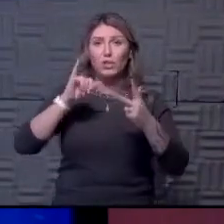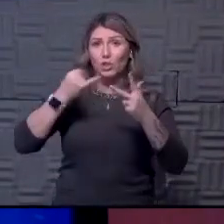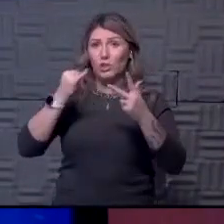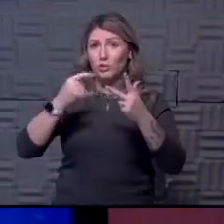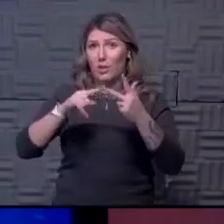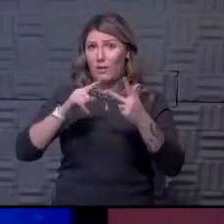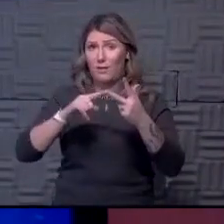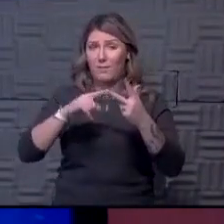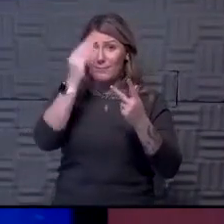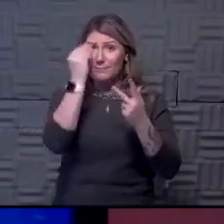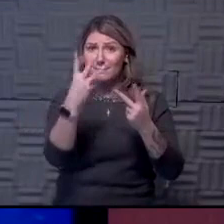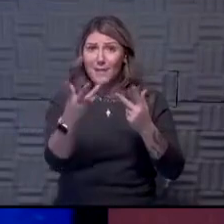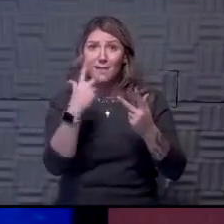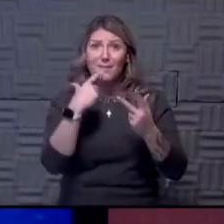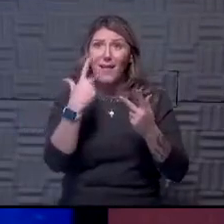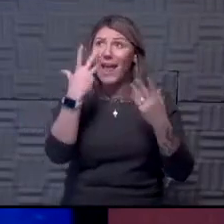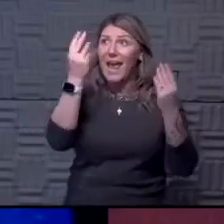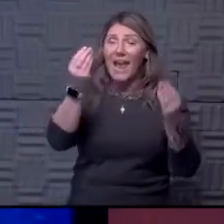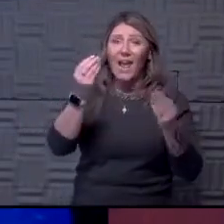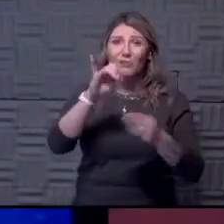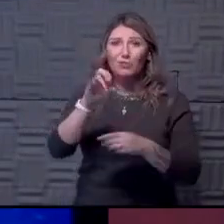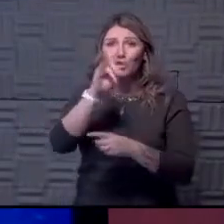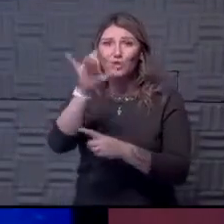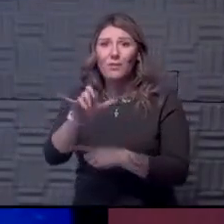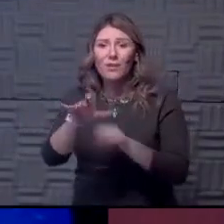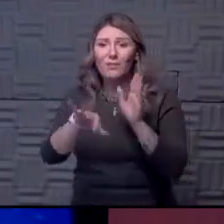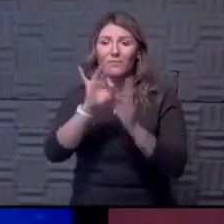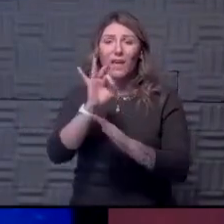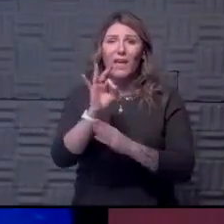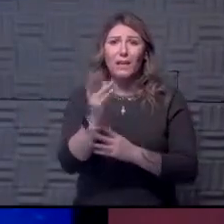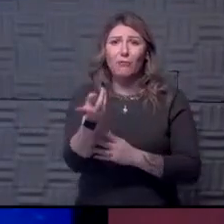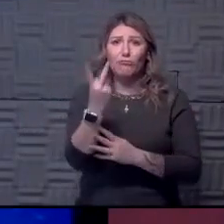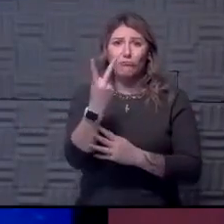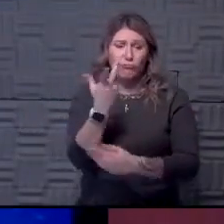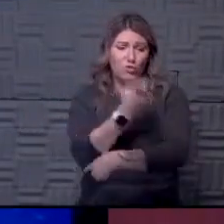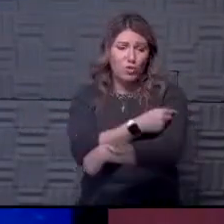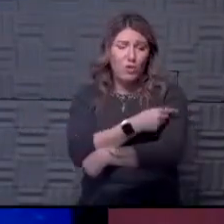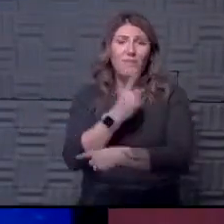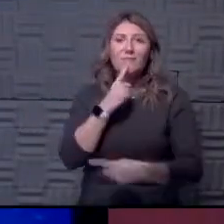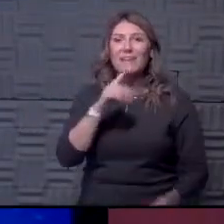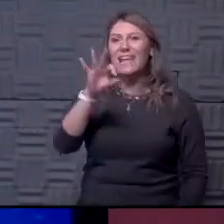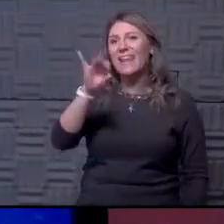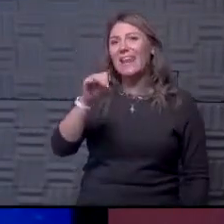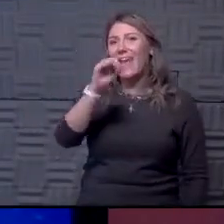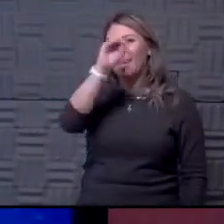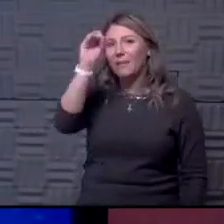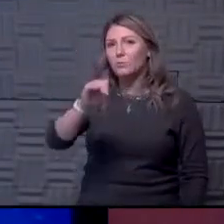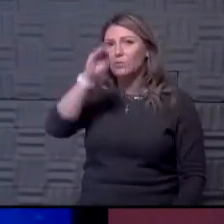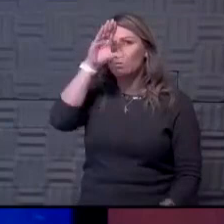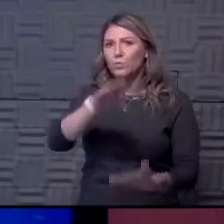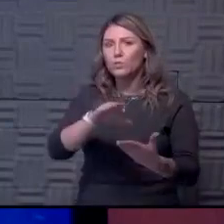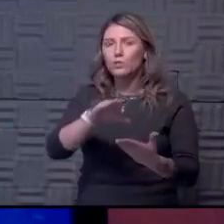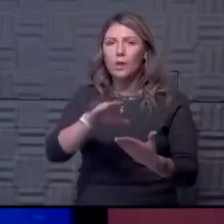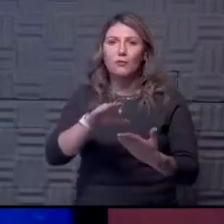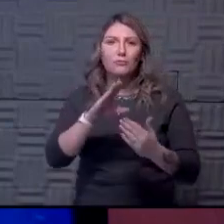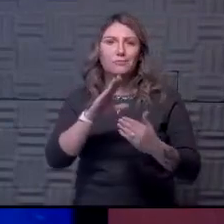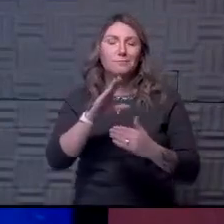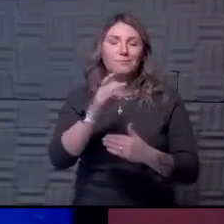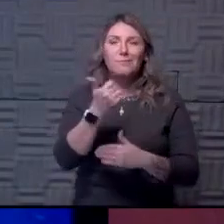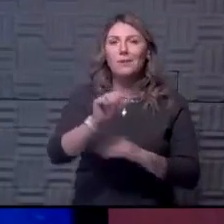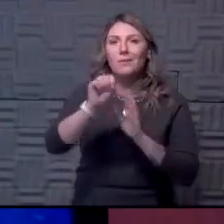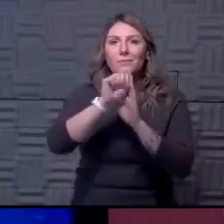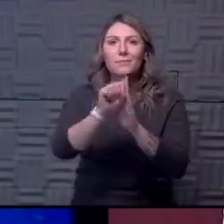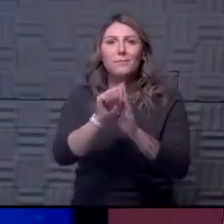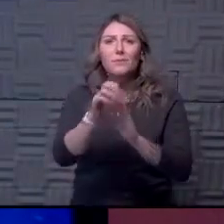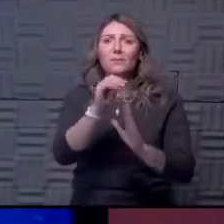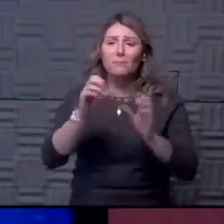out in July, we're going to find that the two-shot regimen probably did 90% reduction in symptoms of any sort and